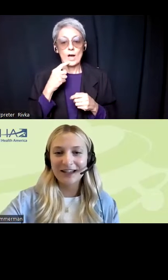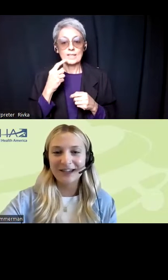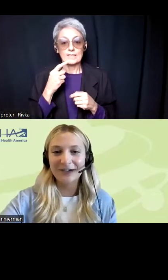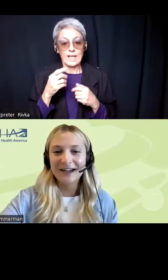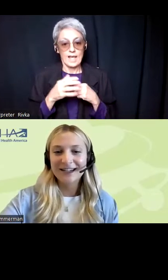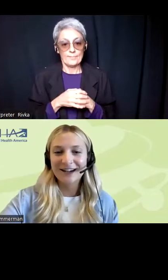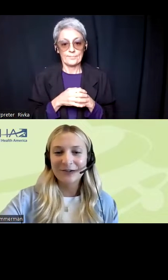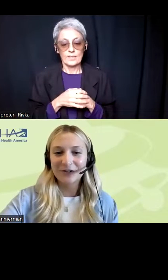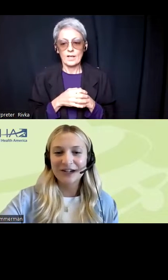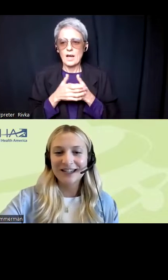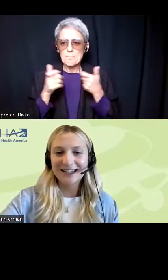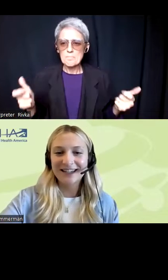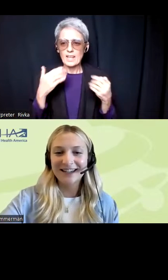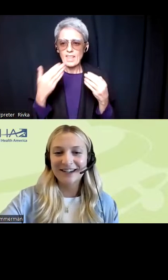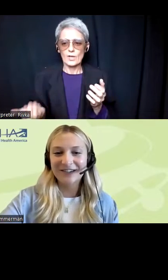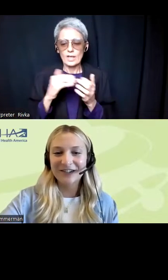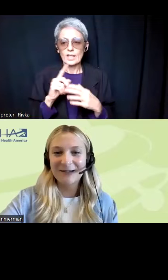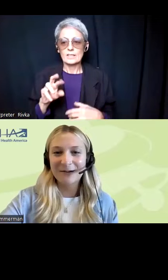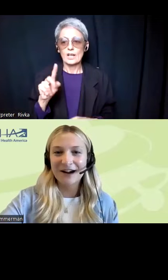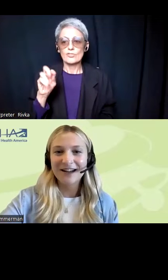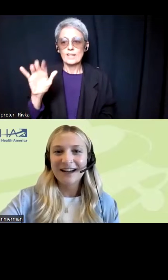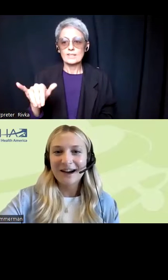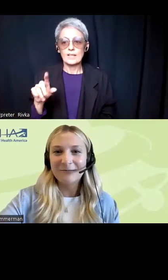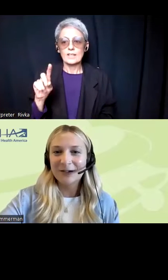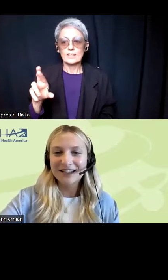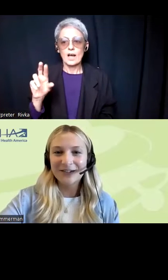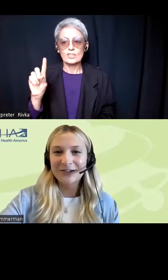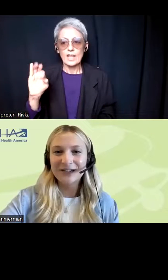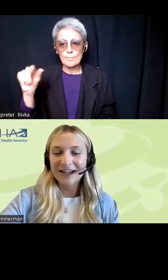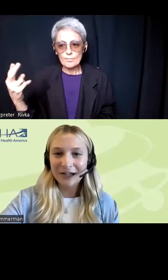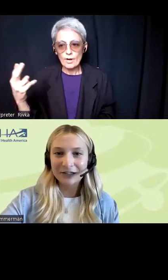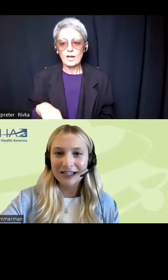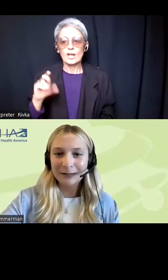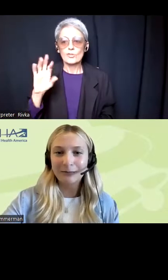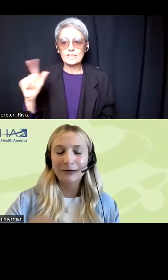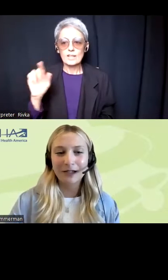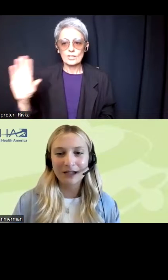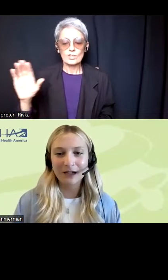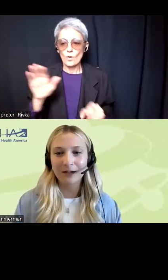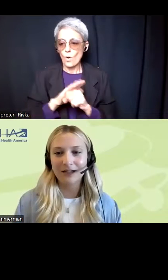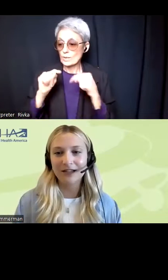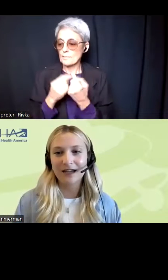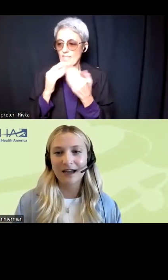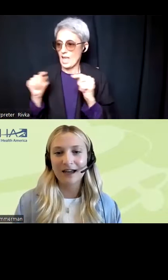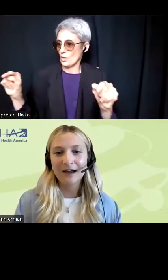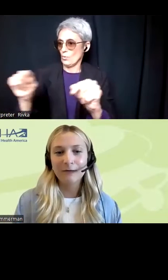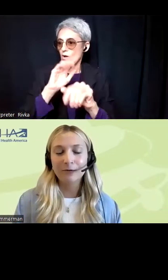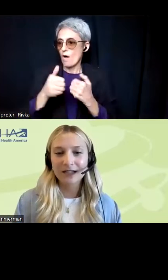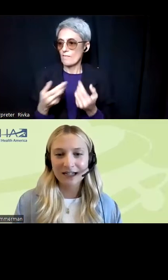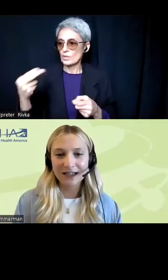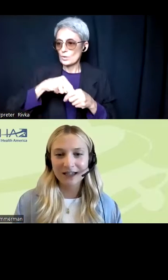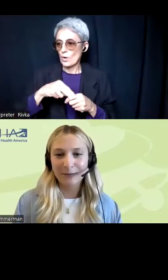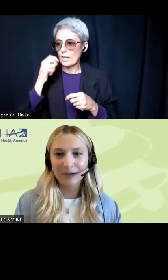huge thank you to Dr. Tracy, Dr. Deborah, Crystal, your entire team for being here with us today,